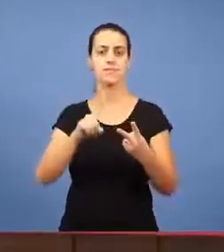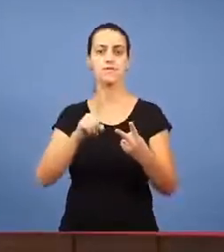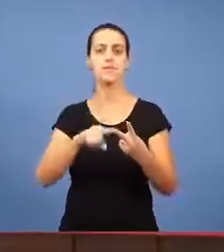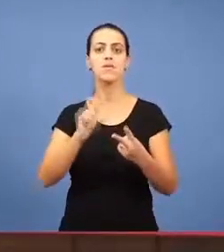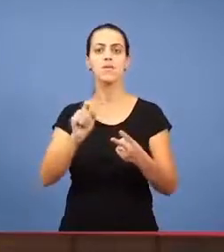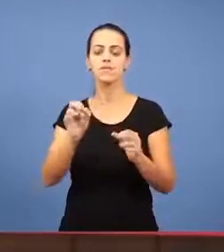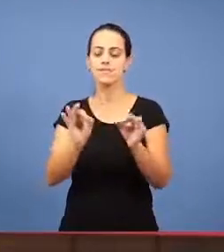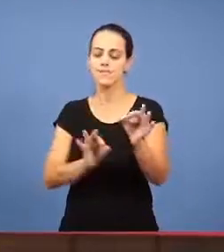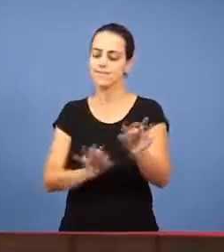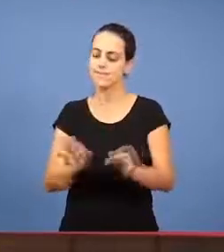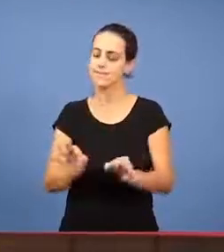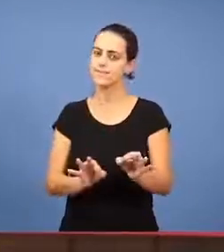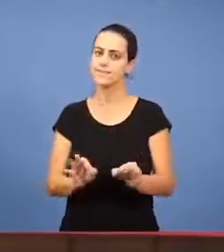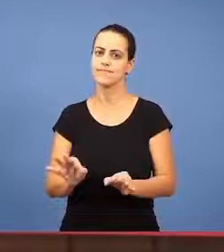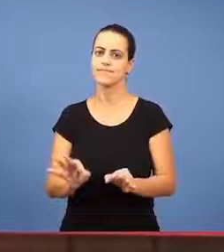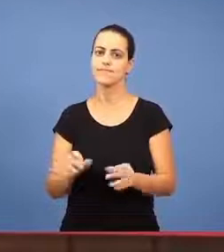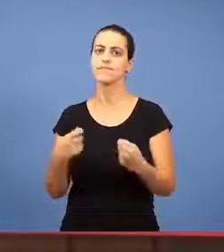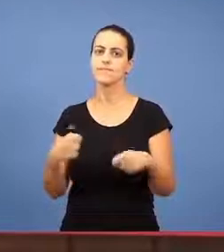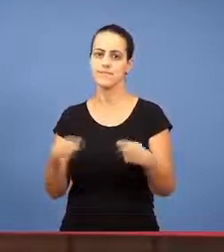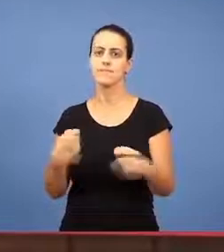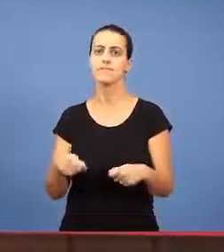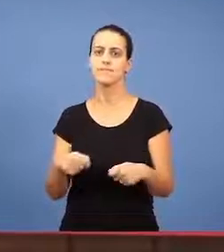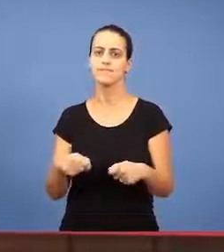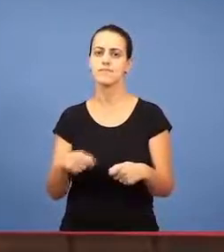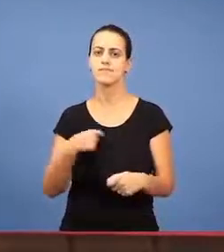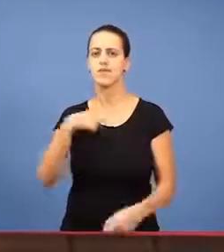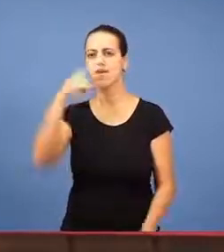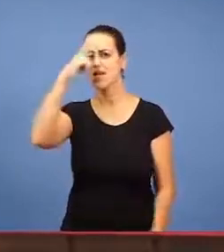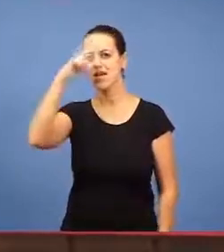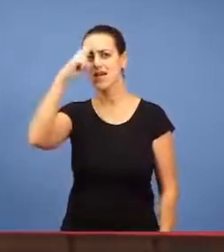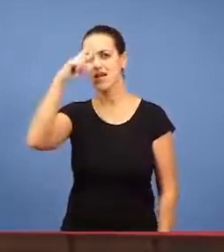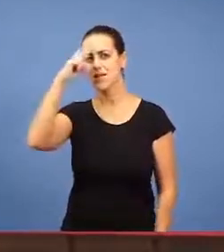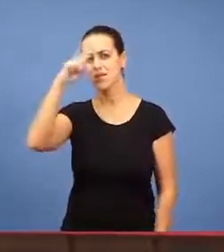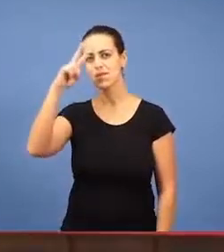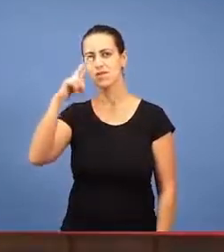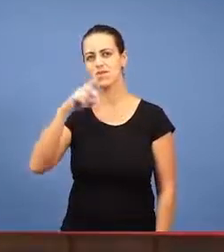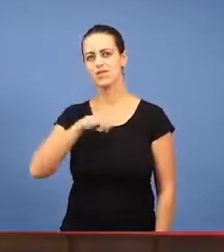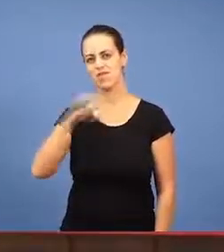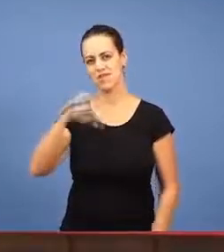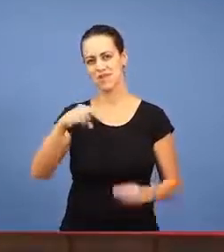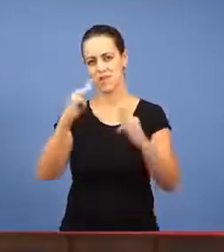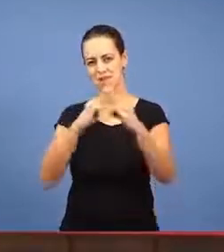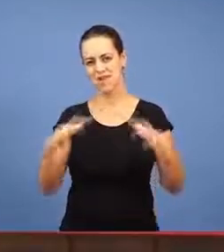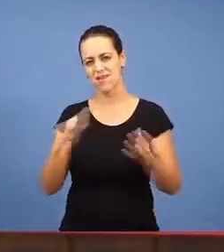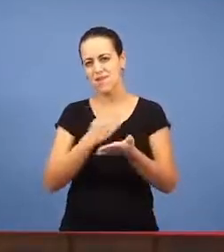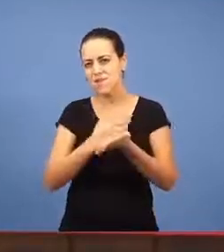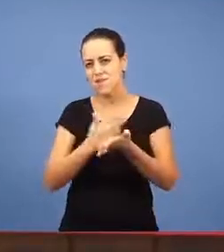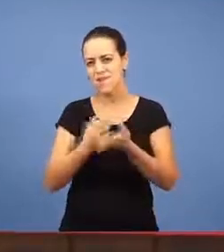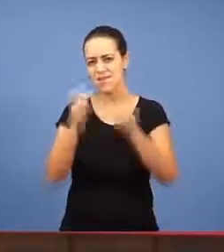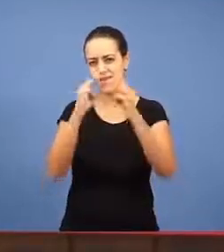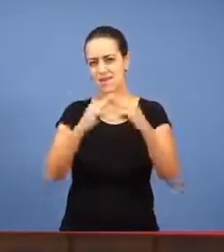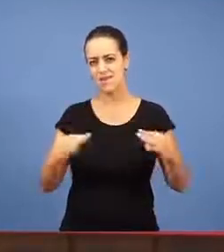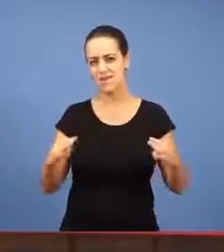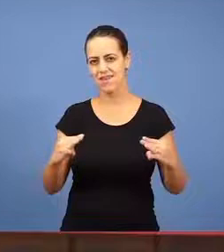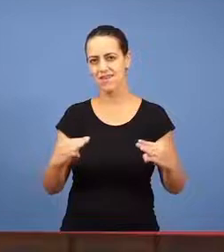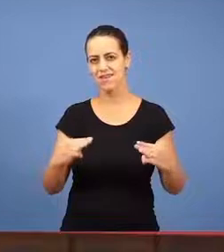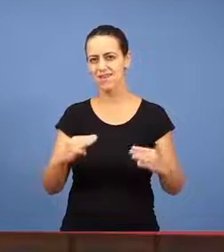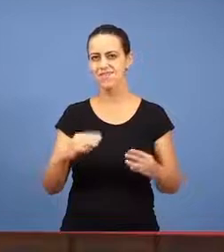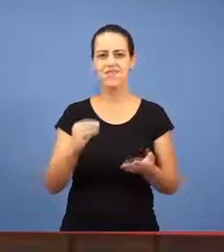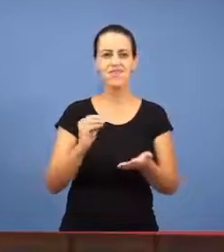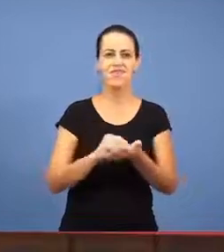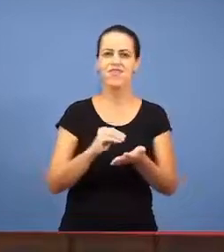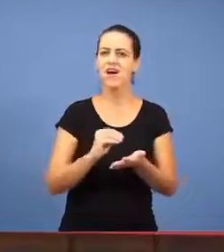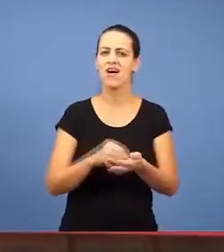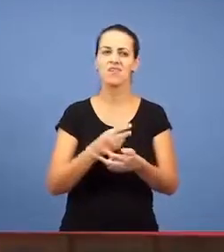that we used to have here the Maranatha. It was the beginning. There were a lot of difficulties without resources, but the